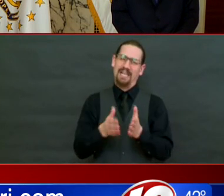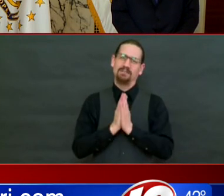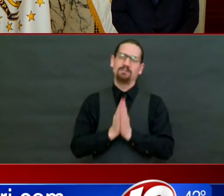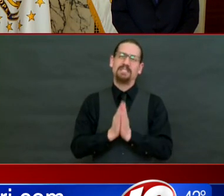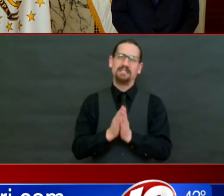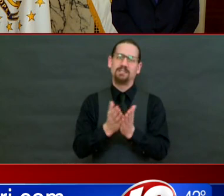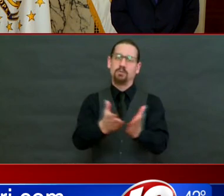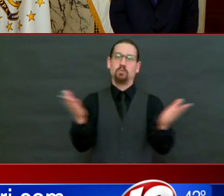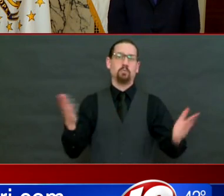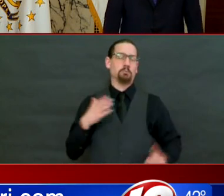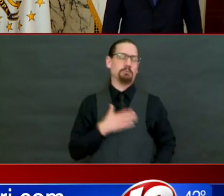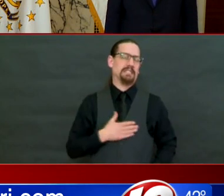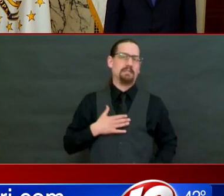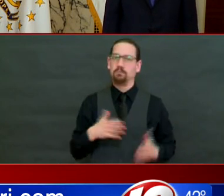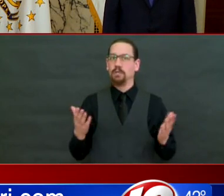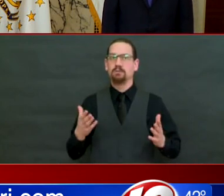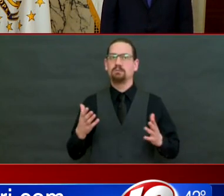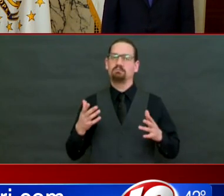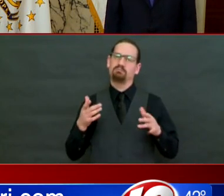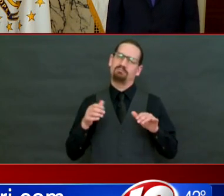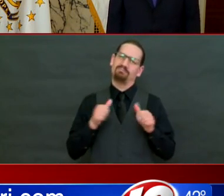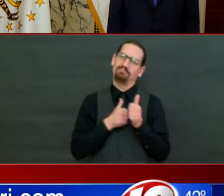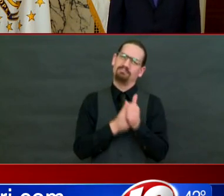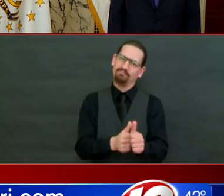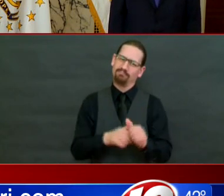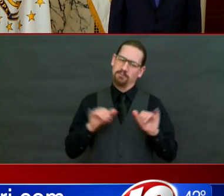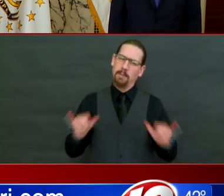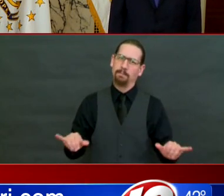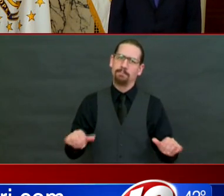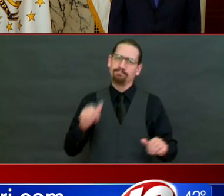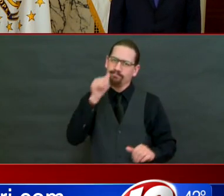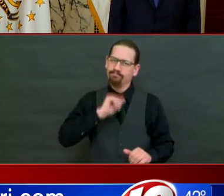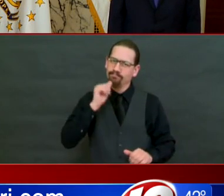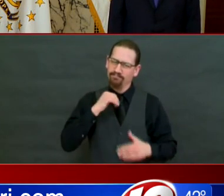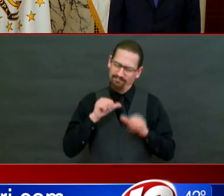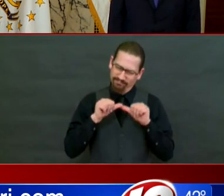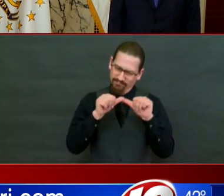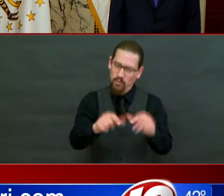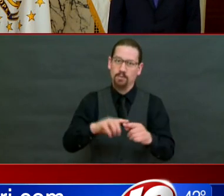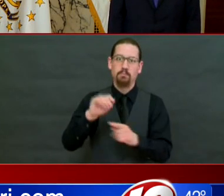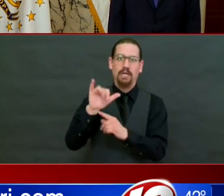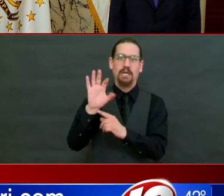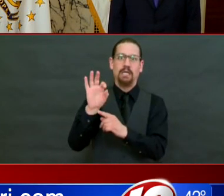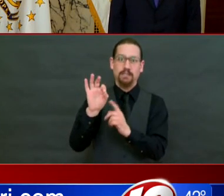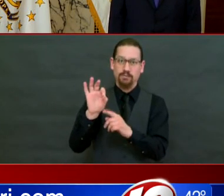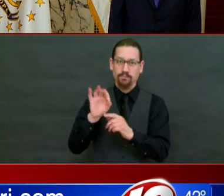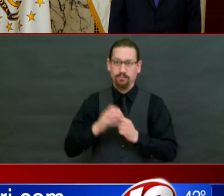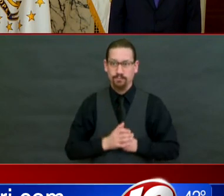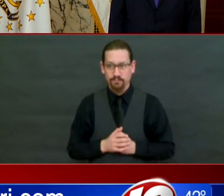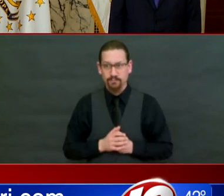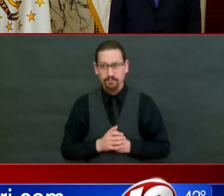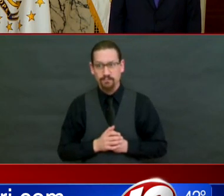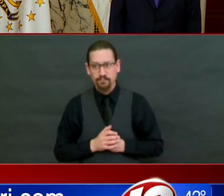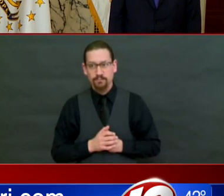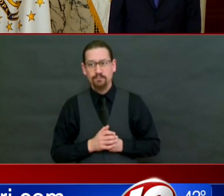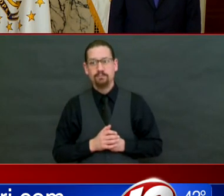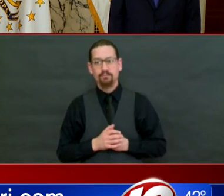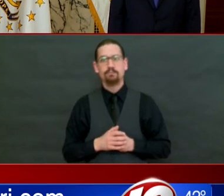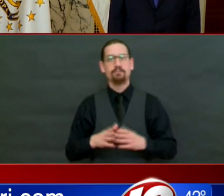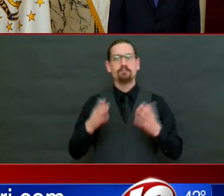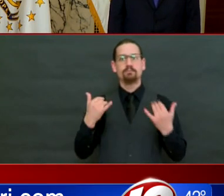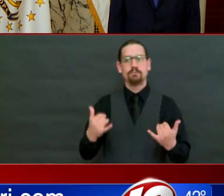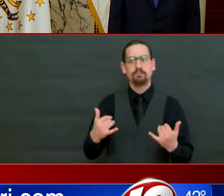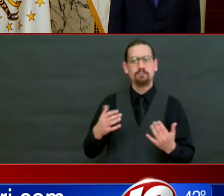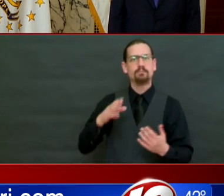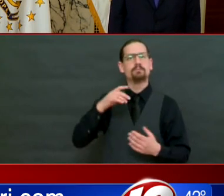tomorrow night at 7 o'clock I'll be holding a live Facebook town hall with Commissioner Infante Green in English and in